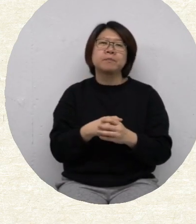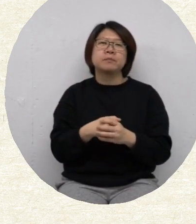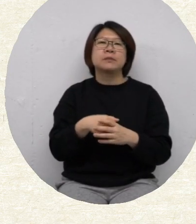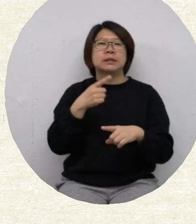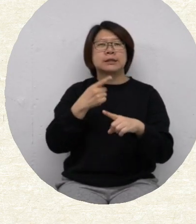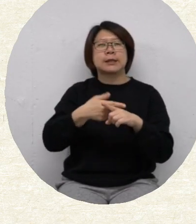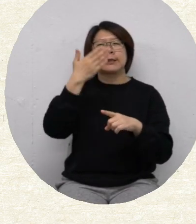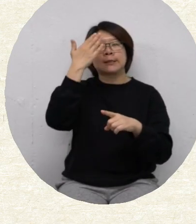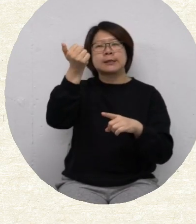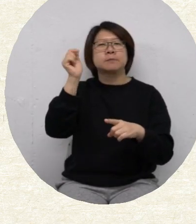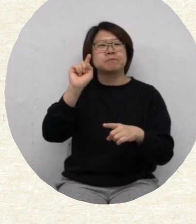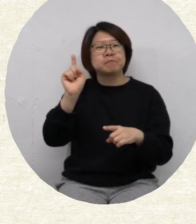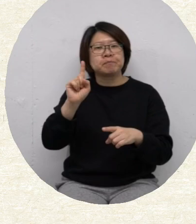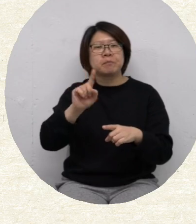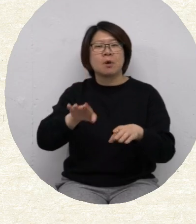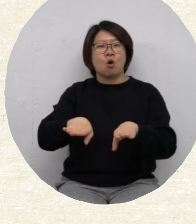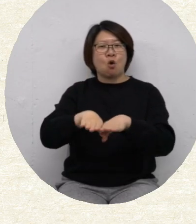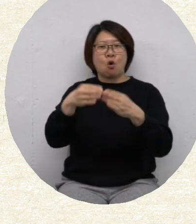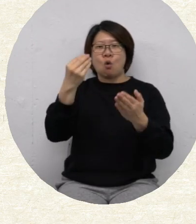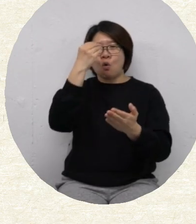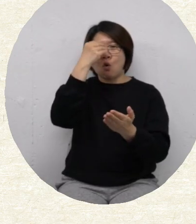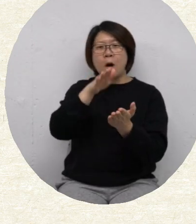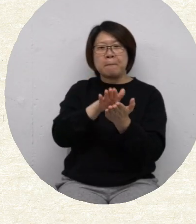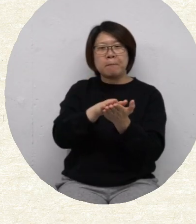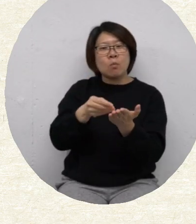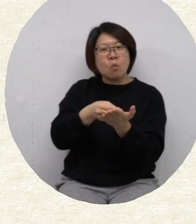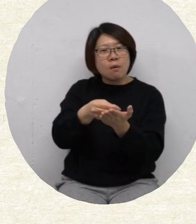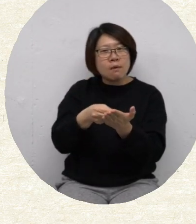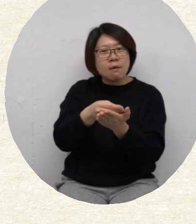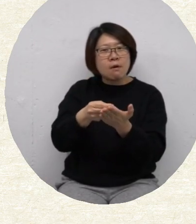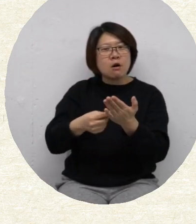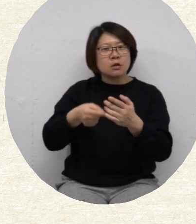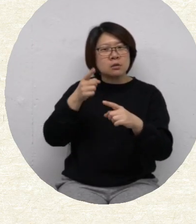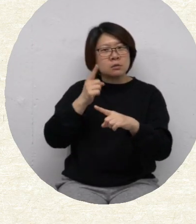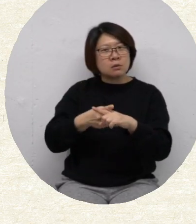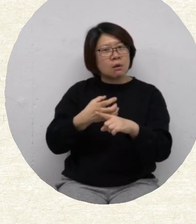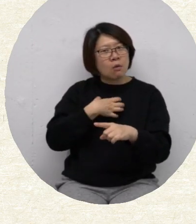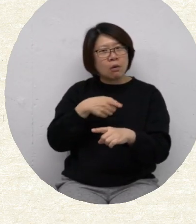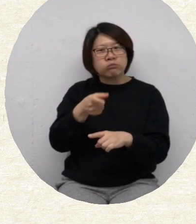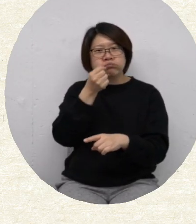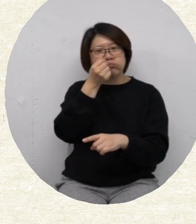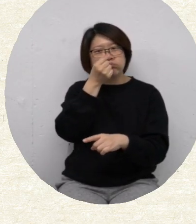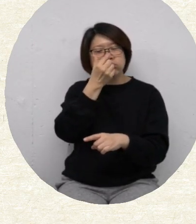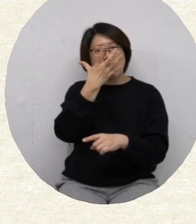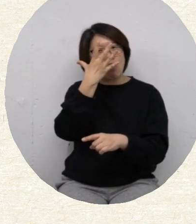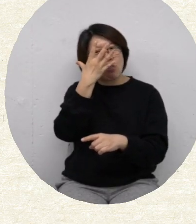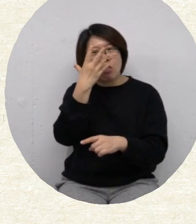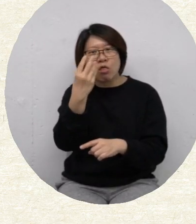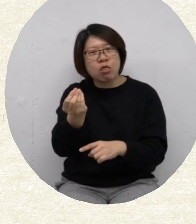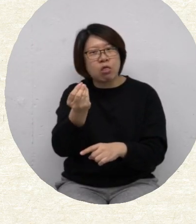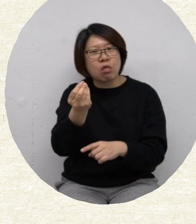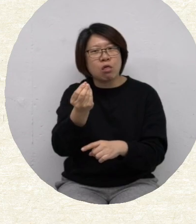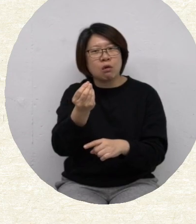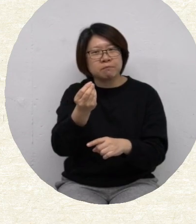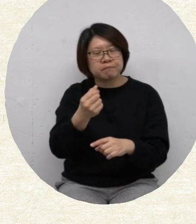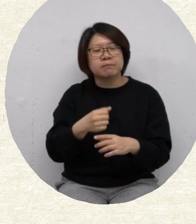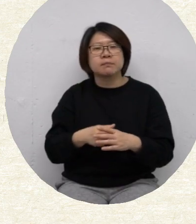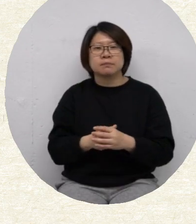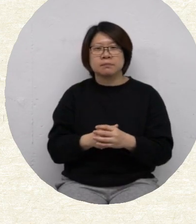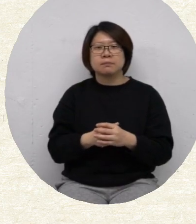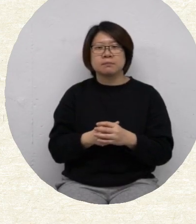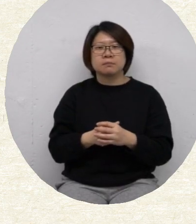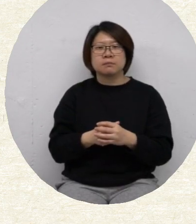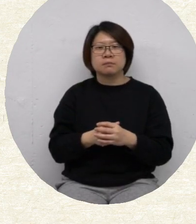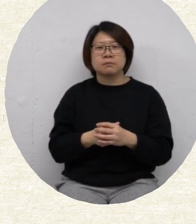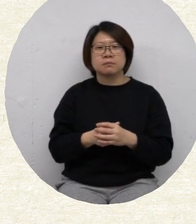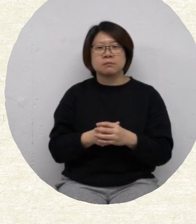sure I have done, in elementary school and middle school, I've done some printmaking in art classes. But